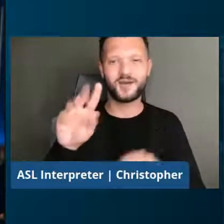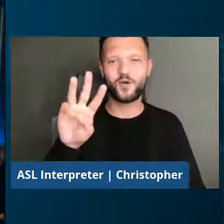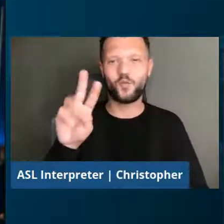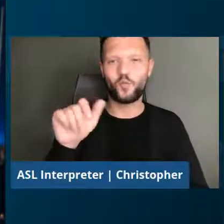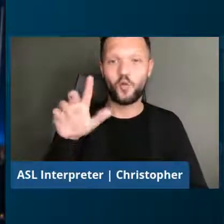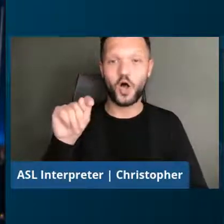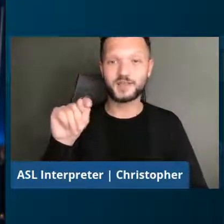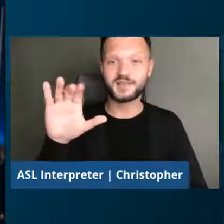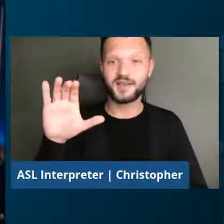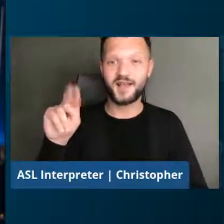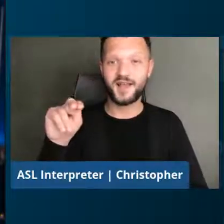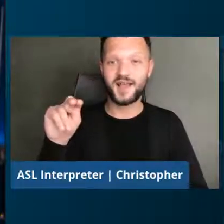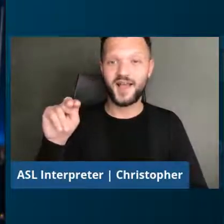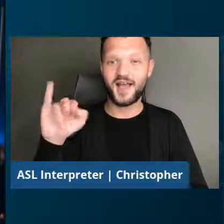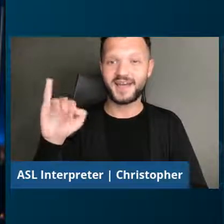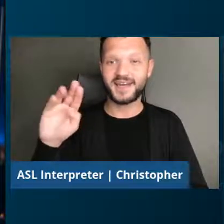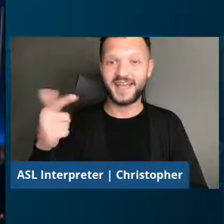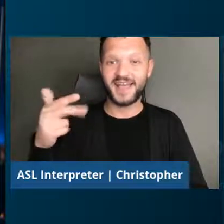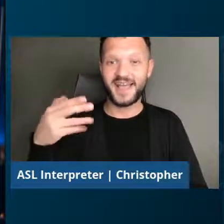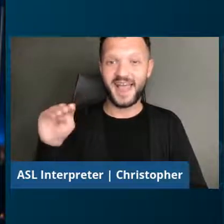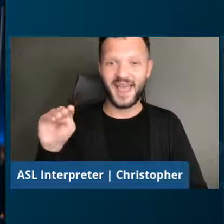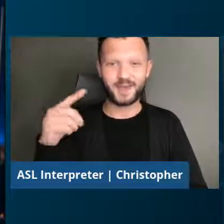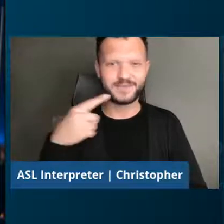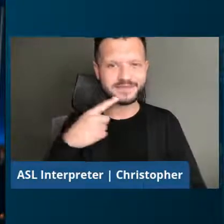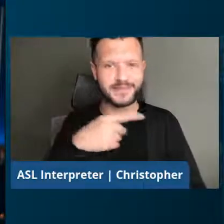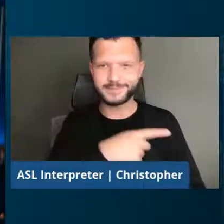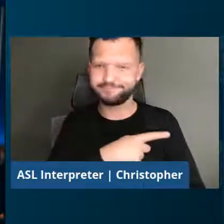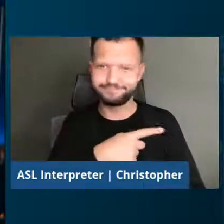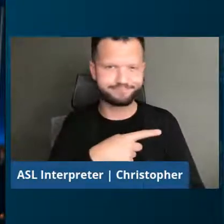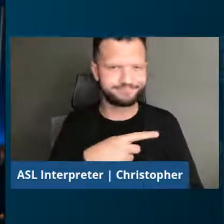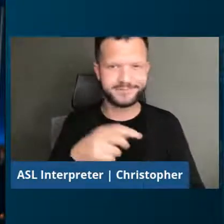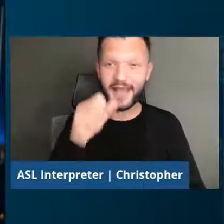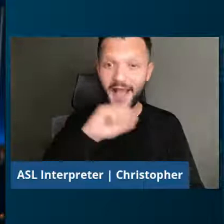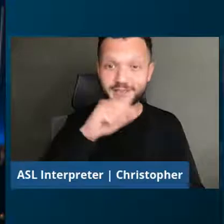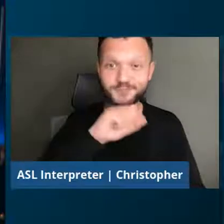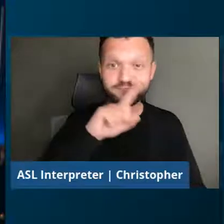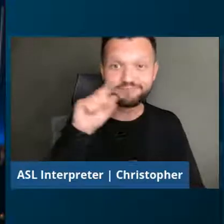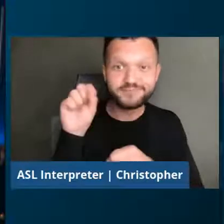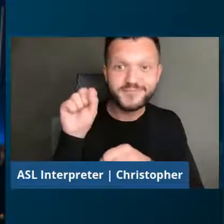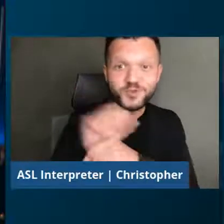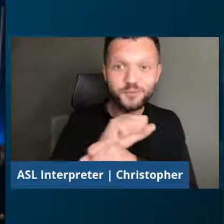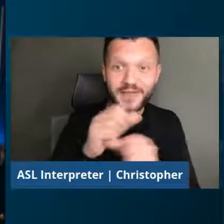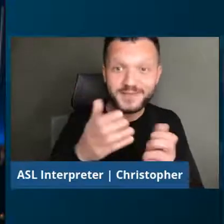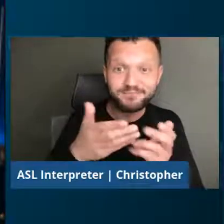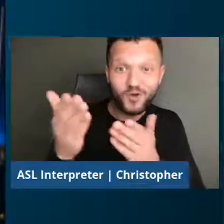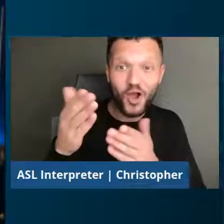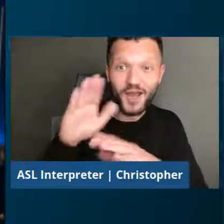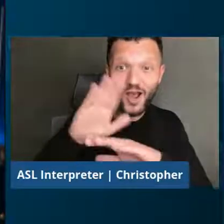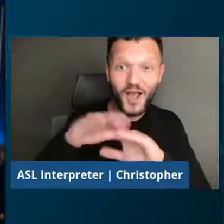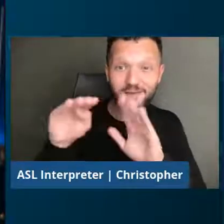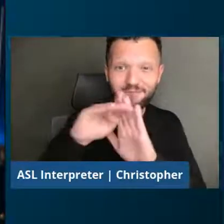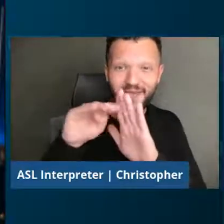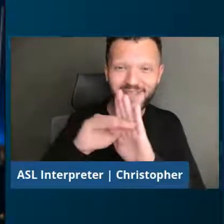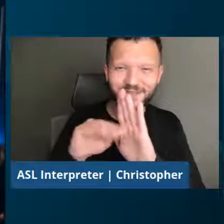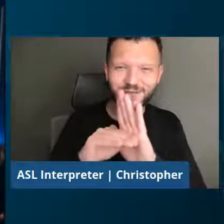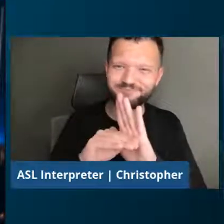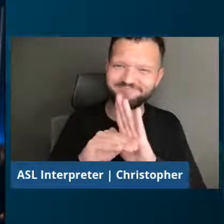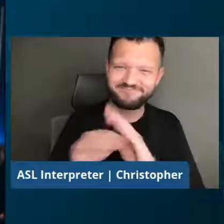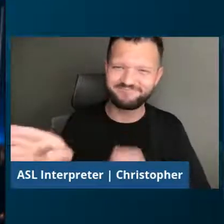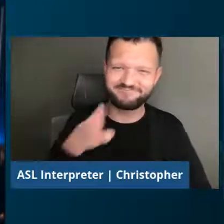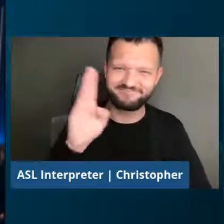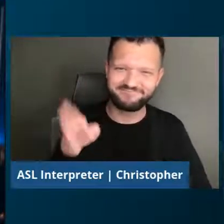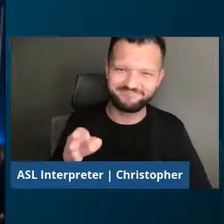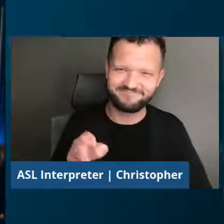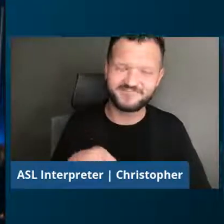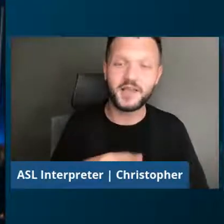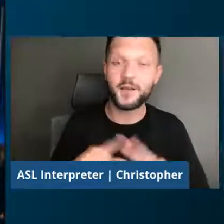confirmed that numerous times he confirmed that ice cream was never actually on the menu for them up there. But I will say this,